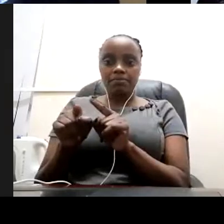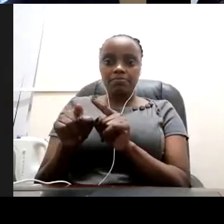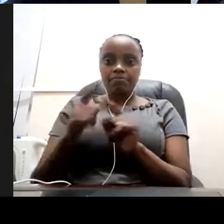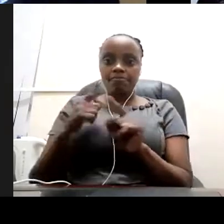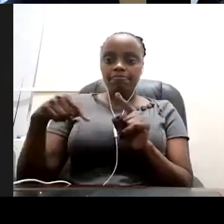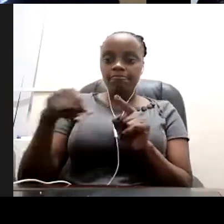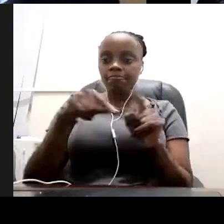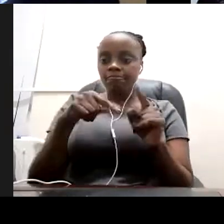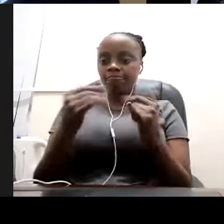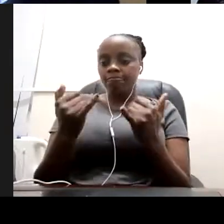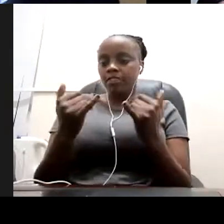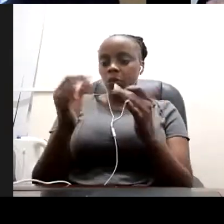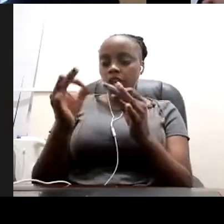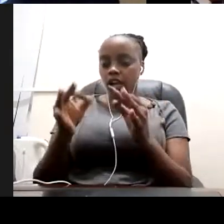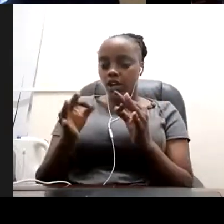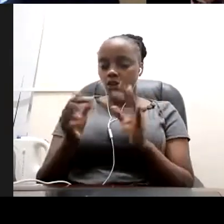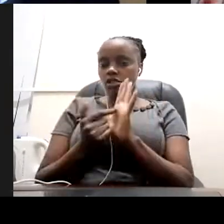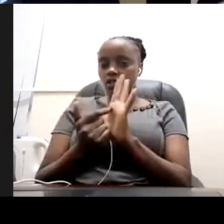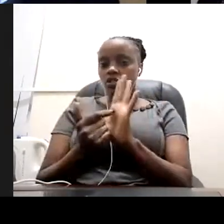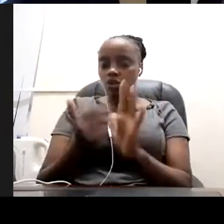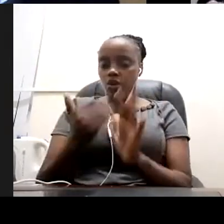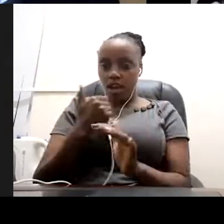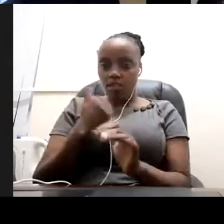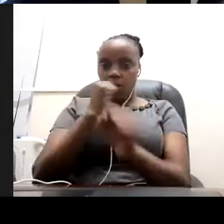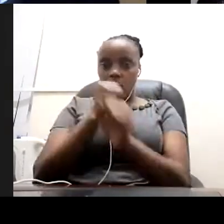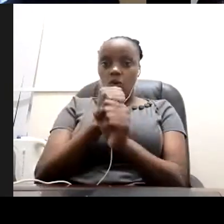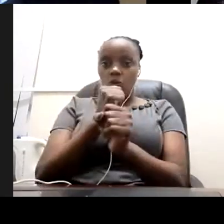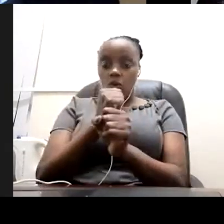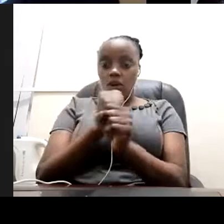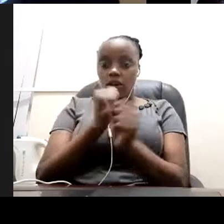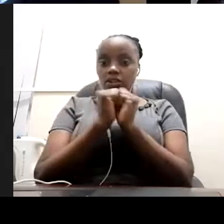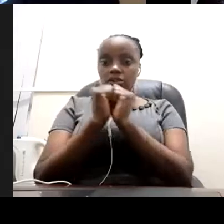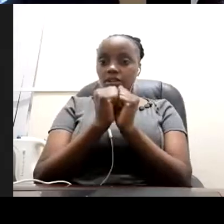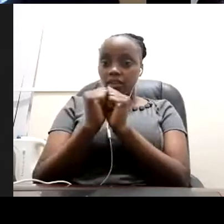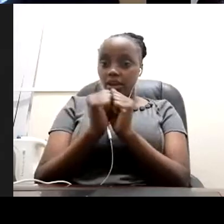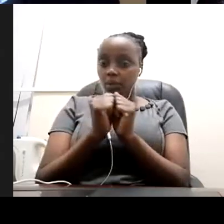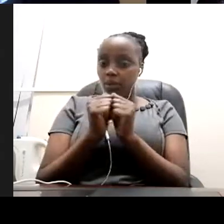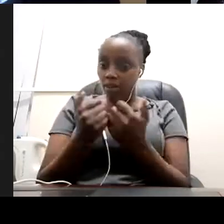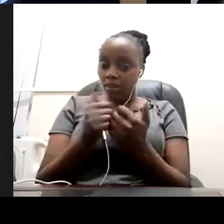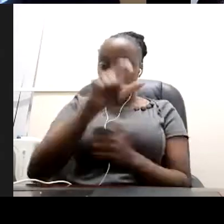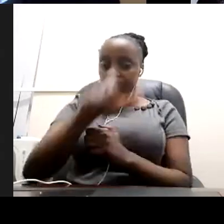accountable and that we work together in ensuring the right of people with disabilities.